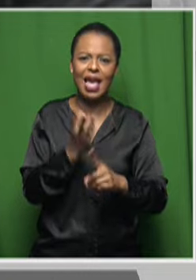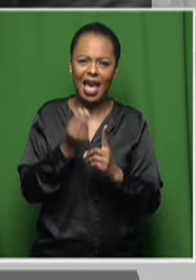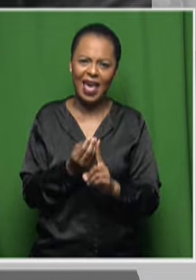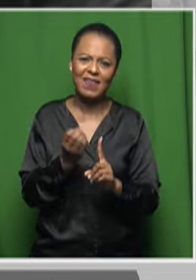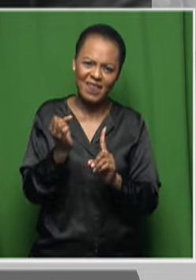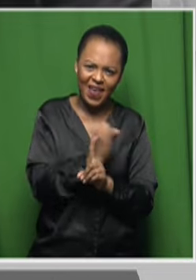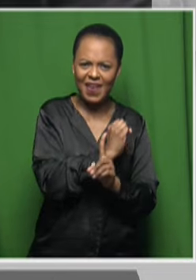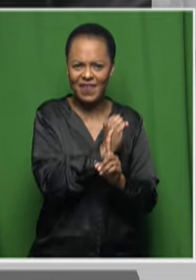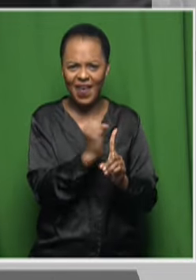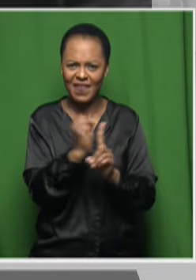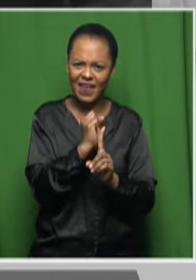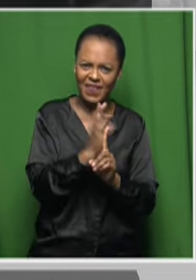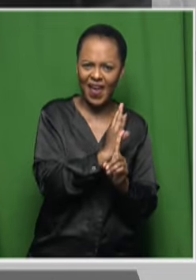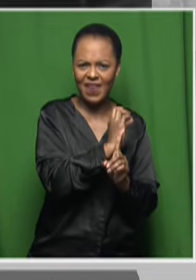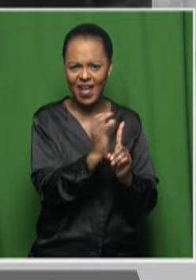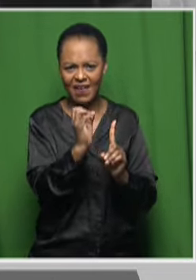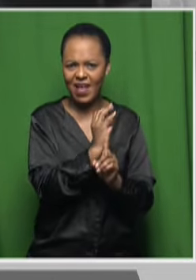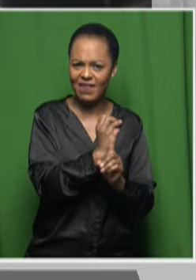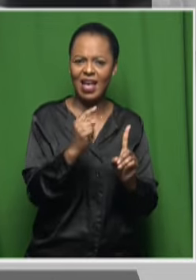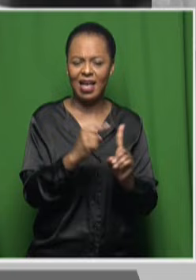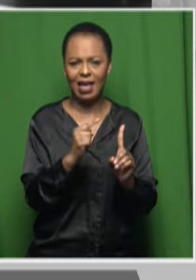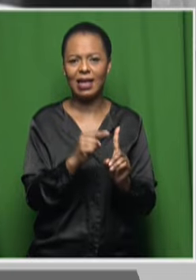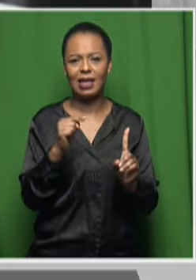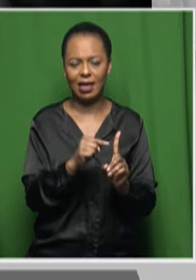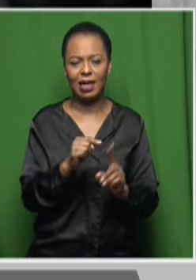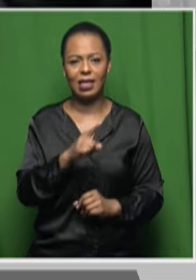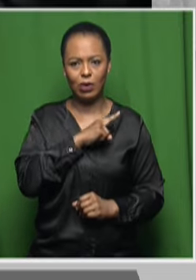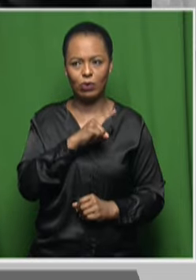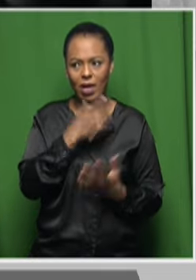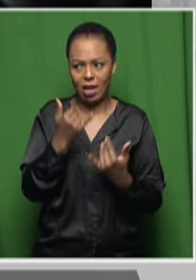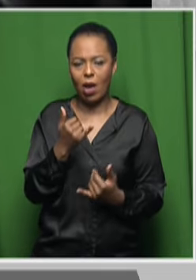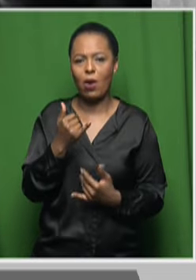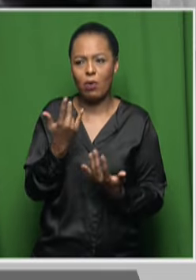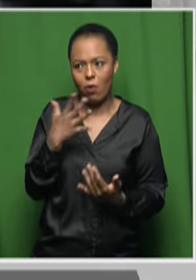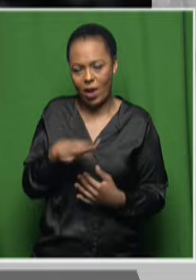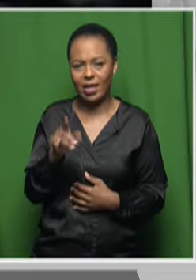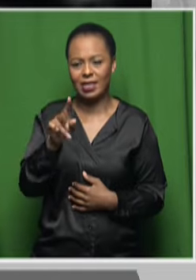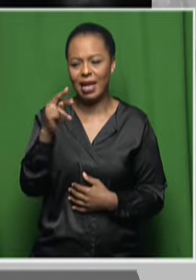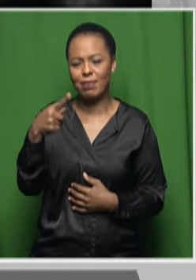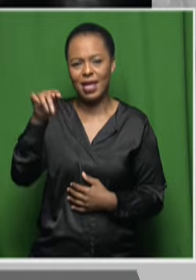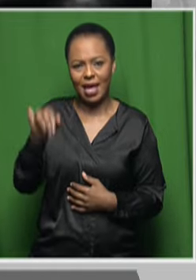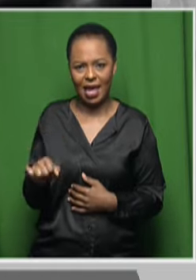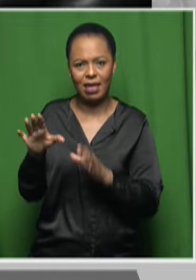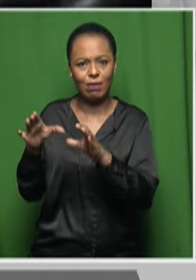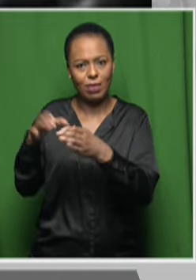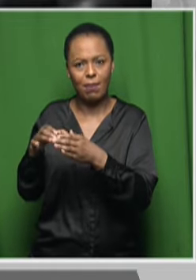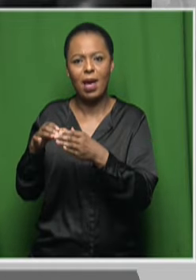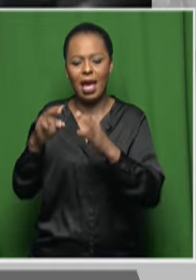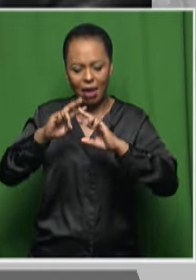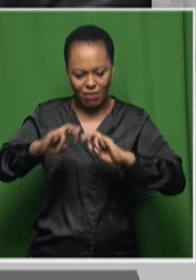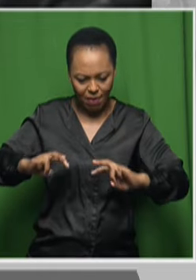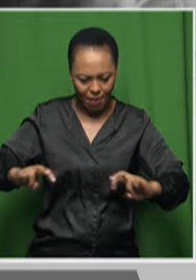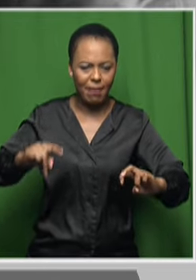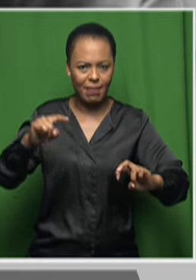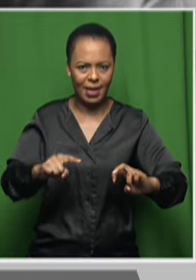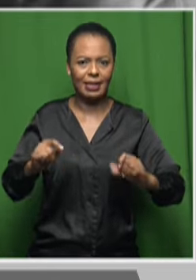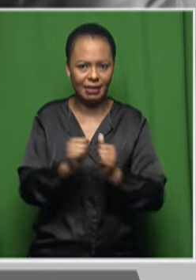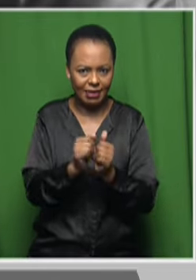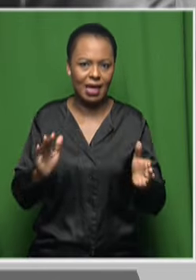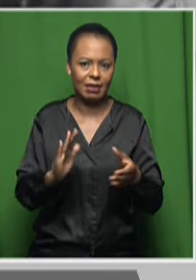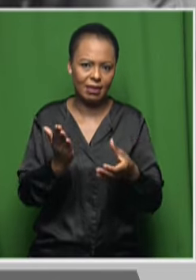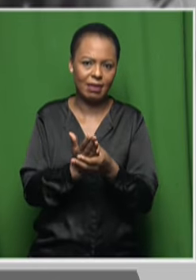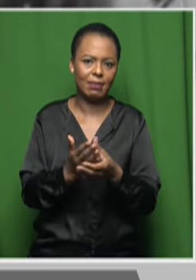NPA to start this investigation. And by the way, they are cooperating very well. That's why already